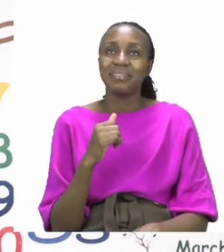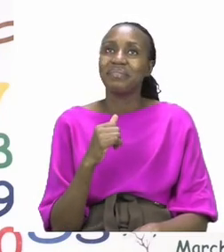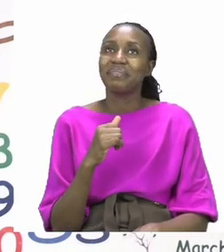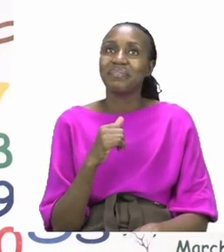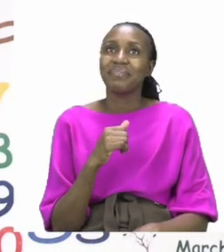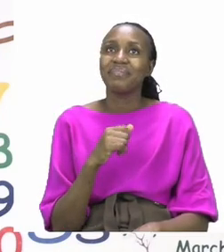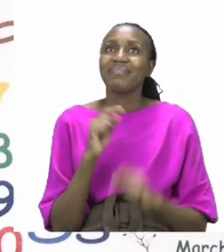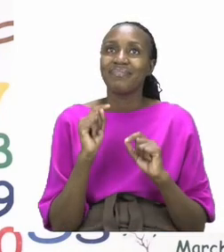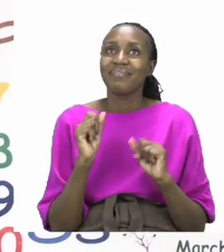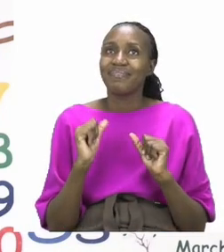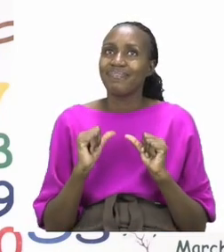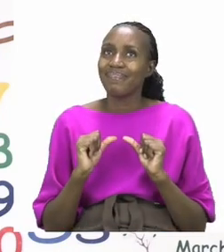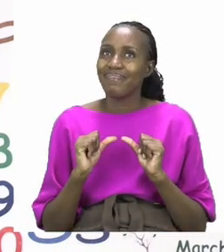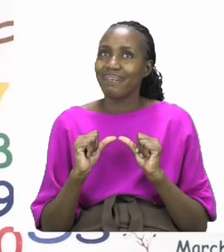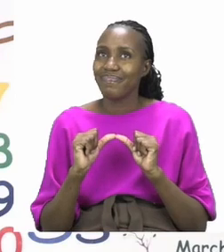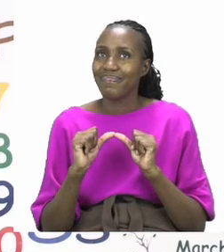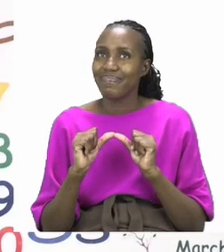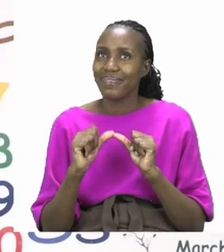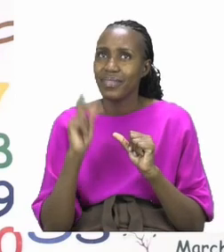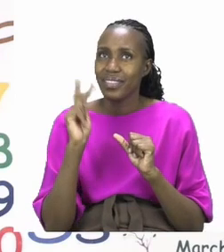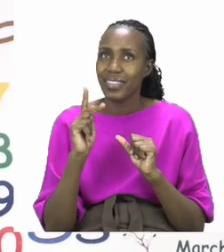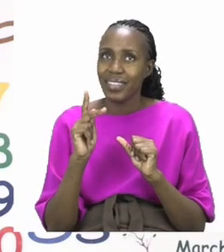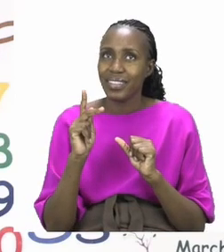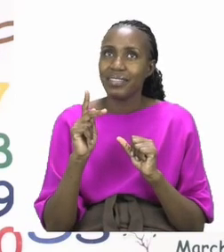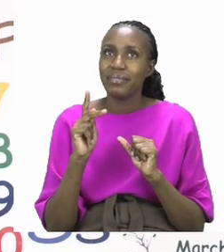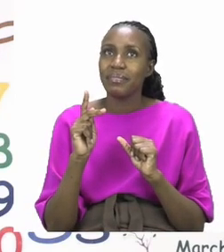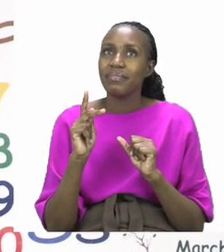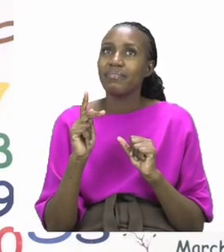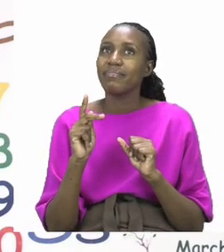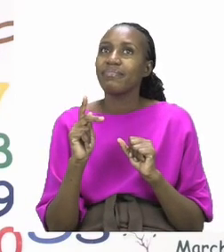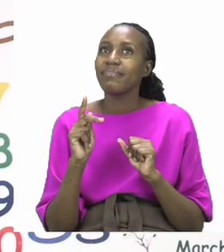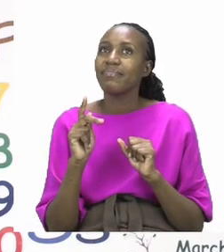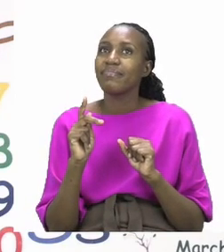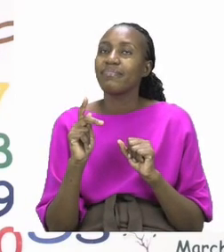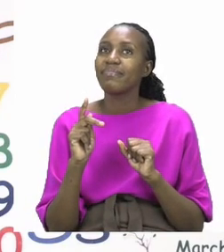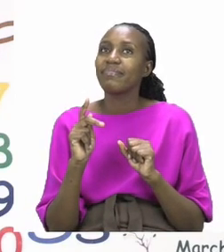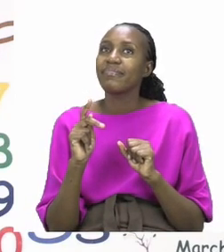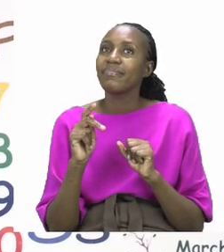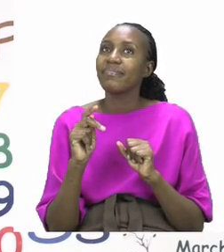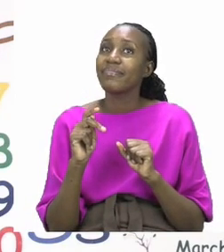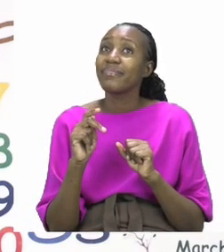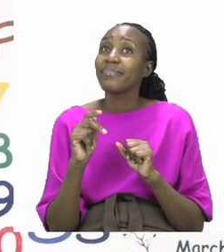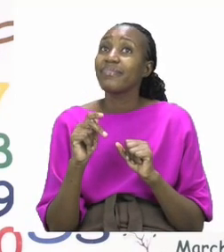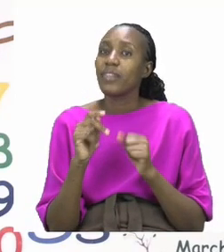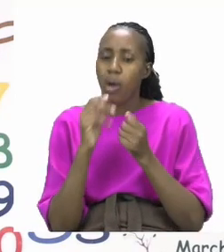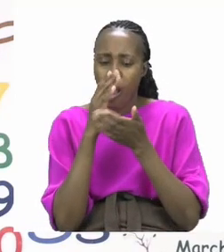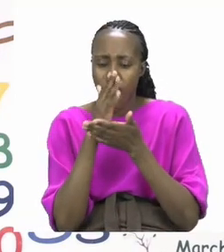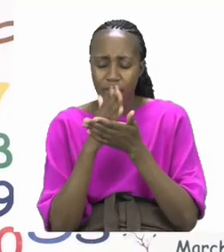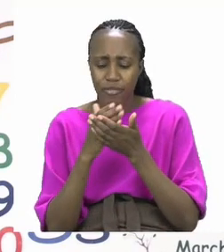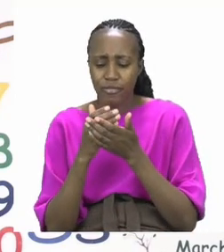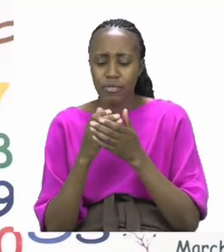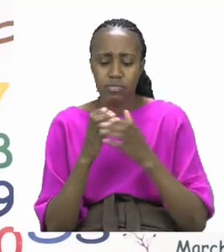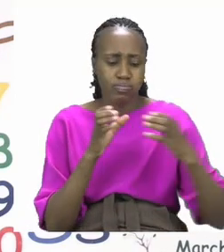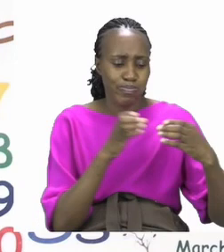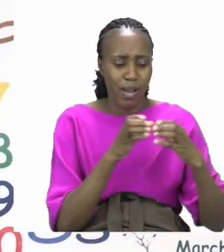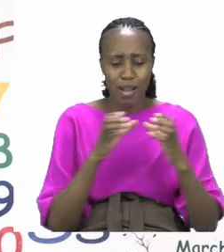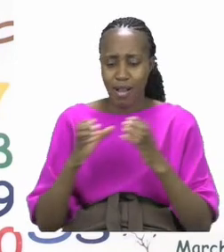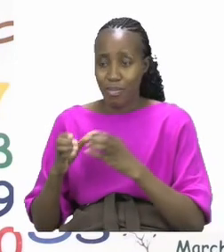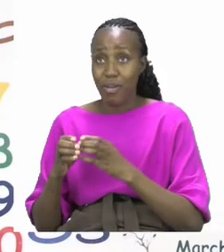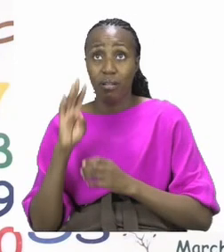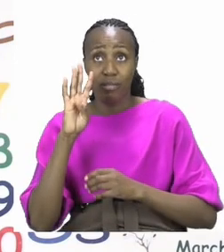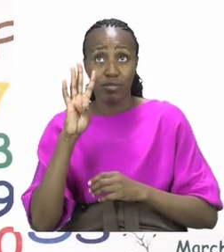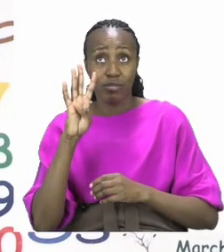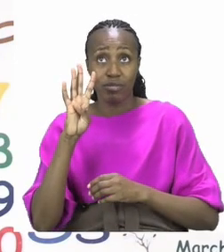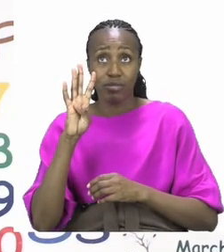we now need to hop to the next one, and the hopping says that we must halve the number